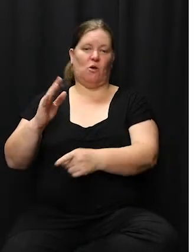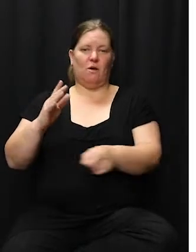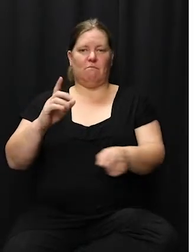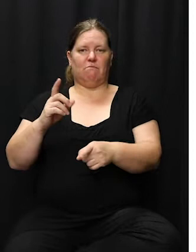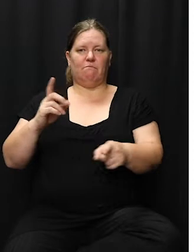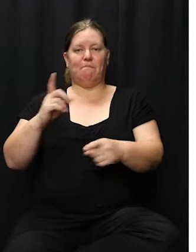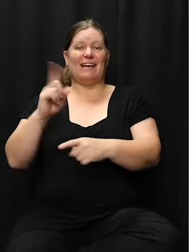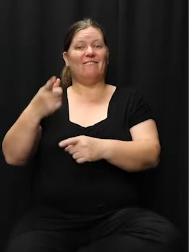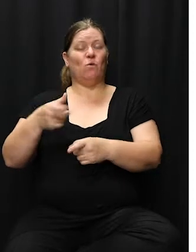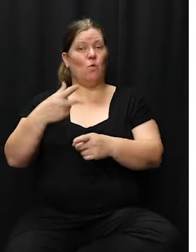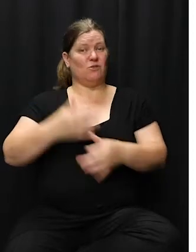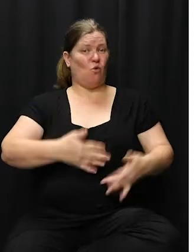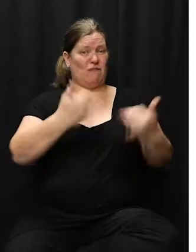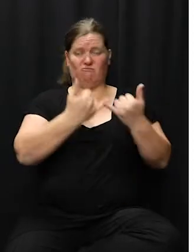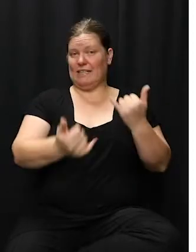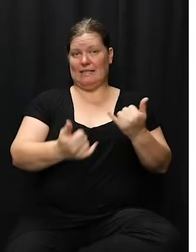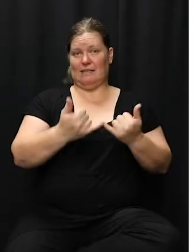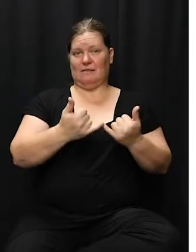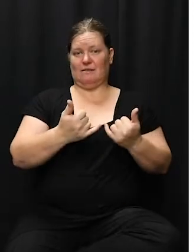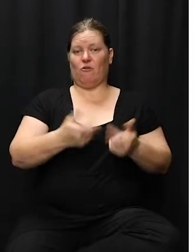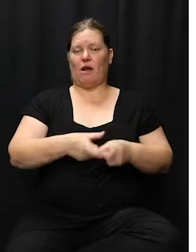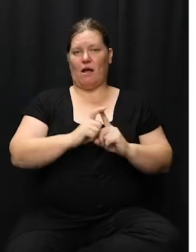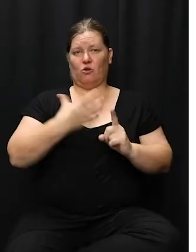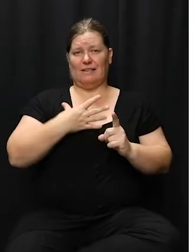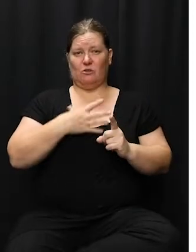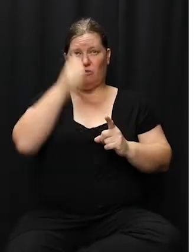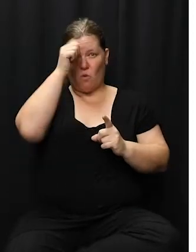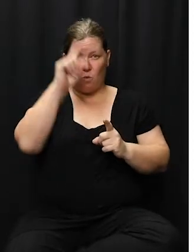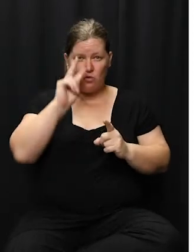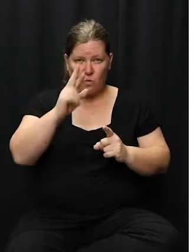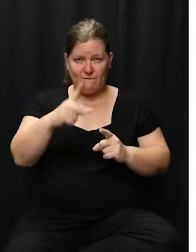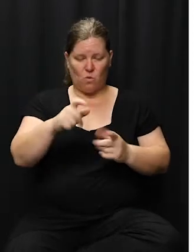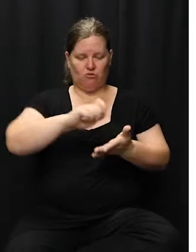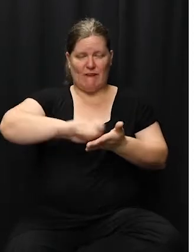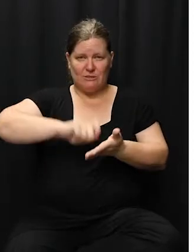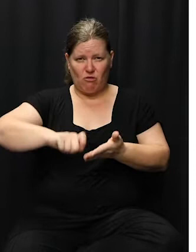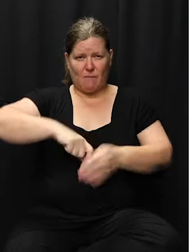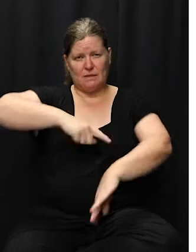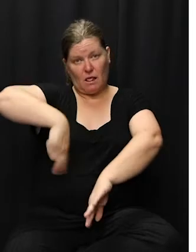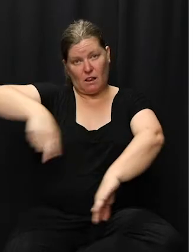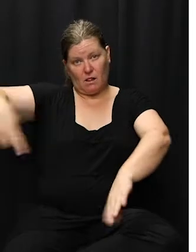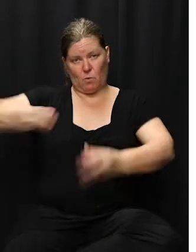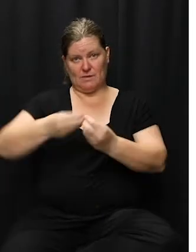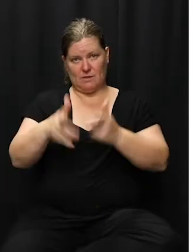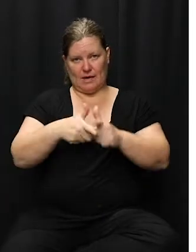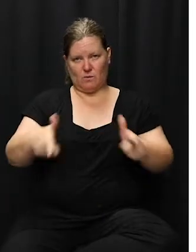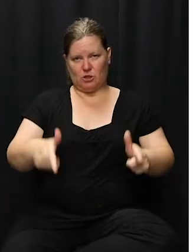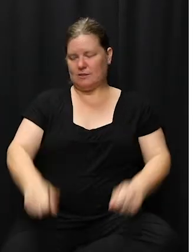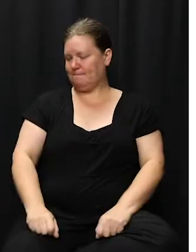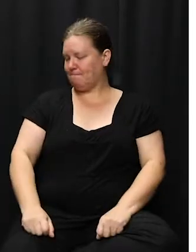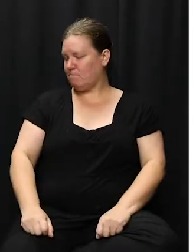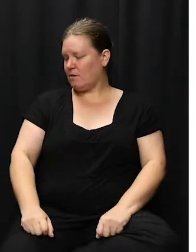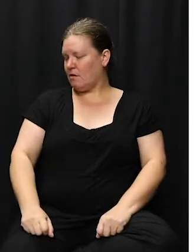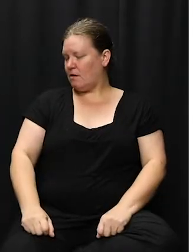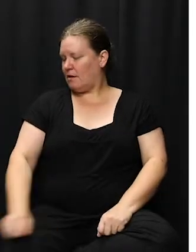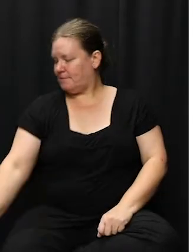It doesn't cost a lot to prep for it, but the scoring is really hard because you need to know what you're doing it for and transcribe it, and it